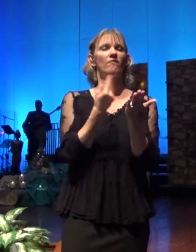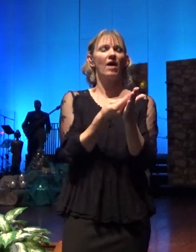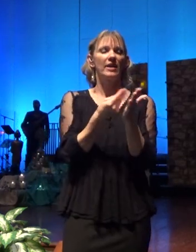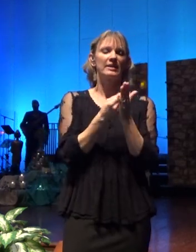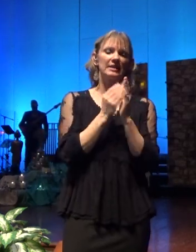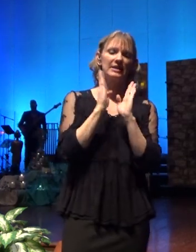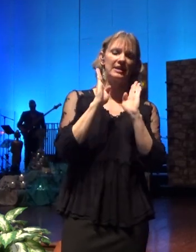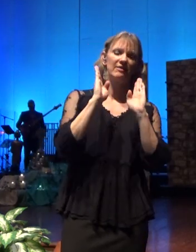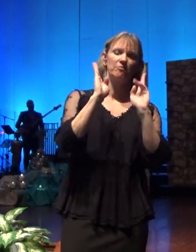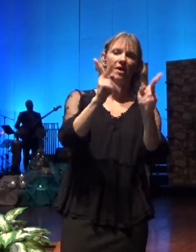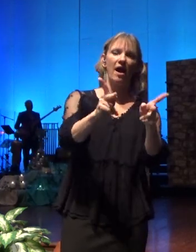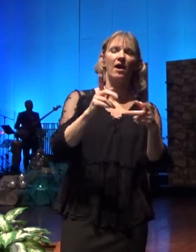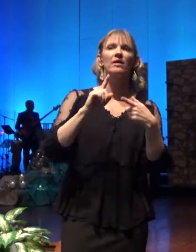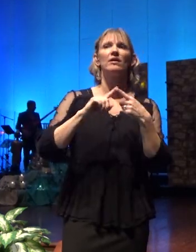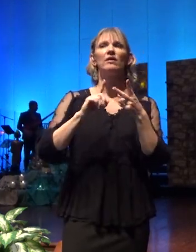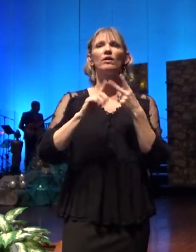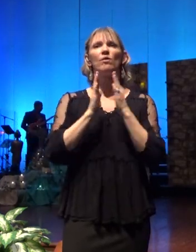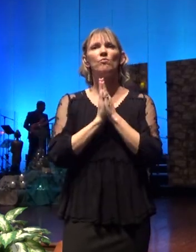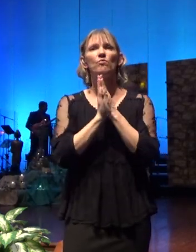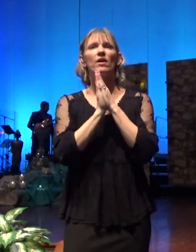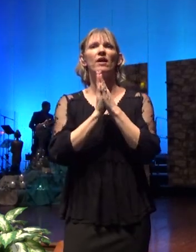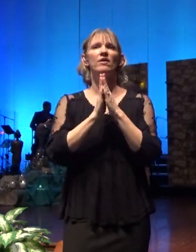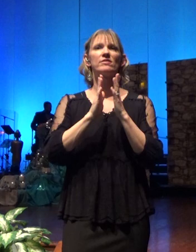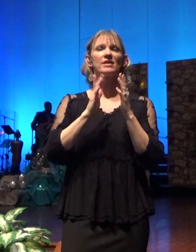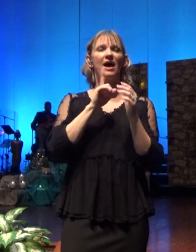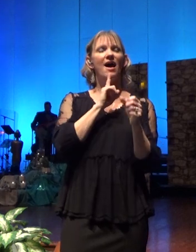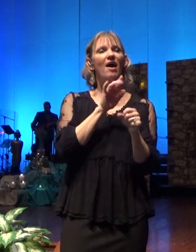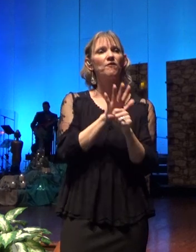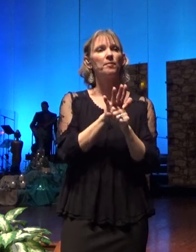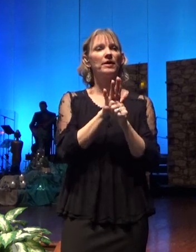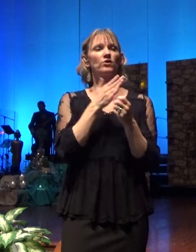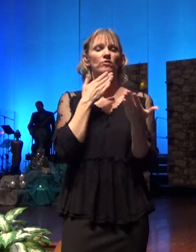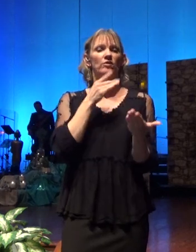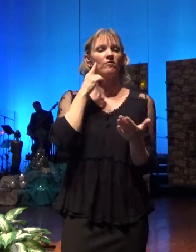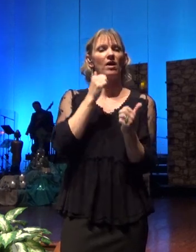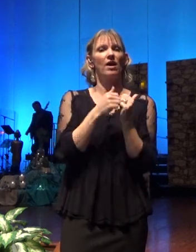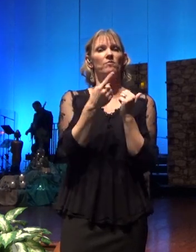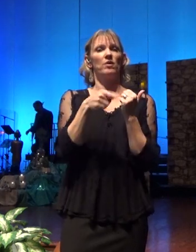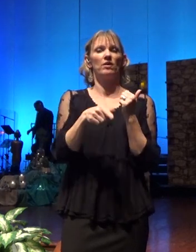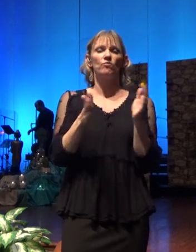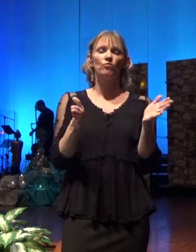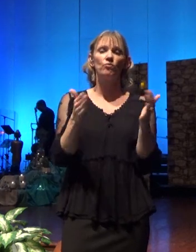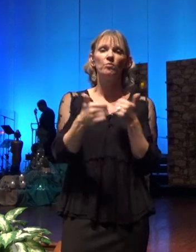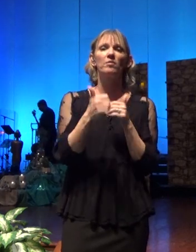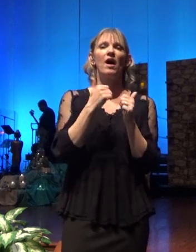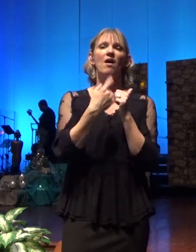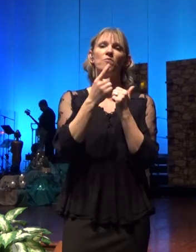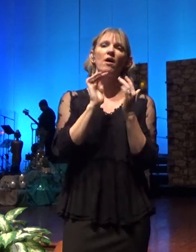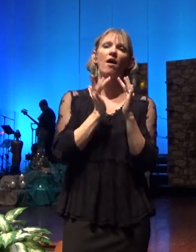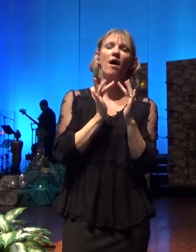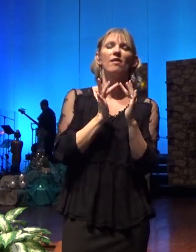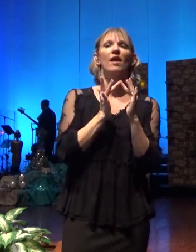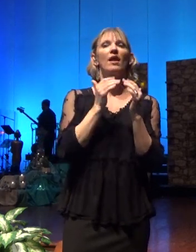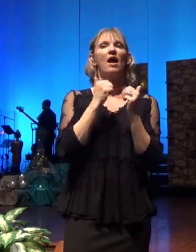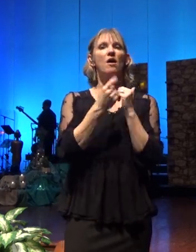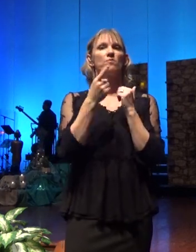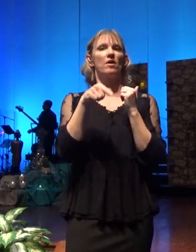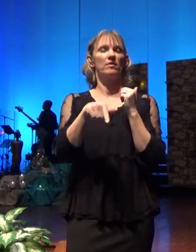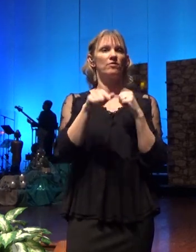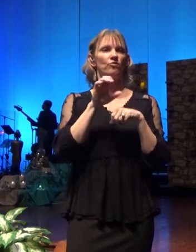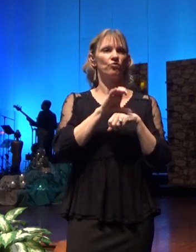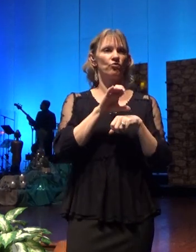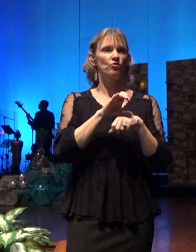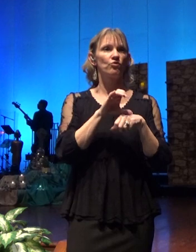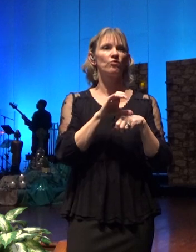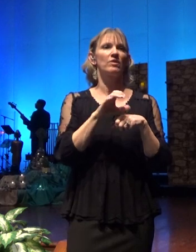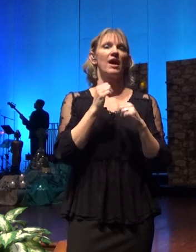our prayers, to give back from our affirmations of good for everyone in this room and everyone online and everyone at Mile High Church and